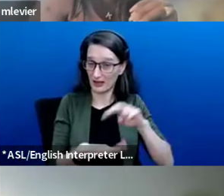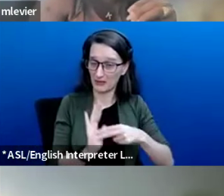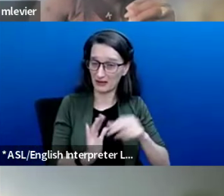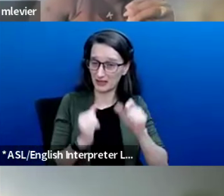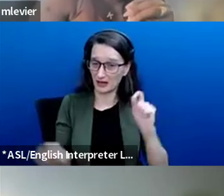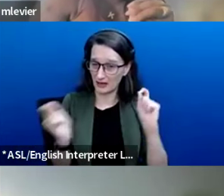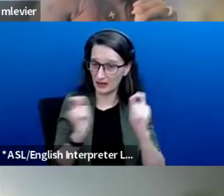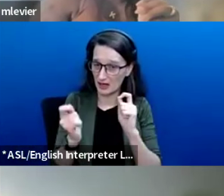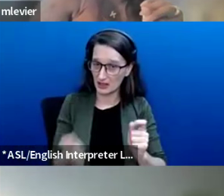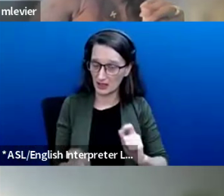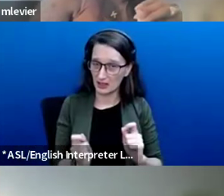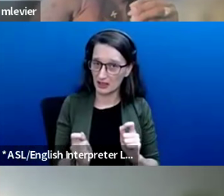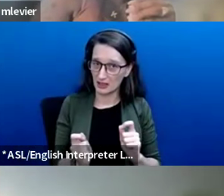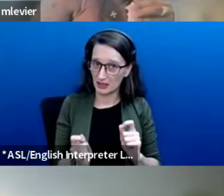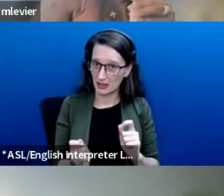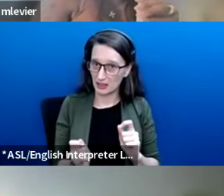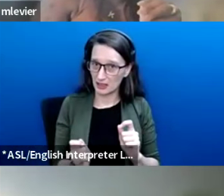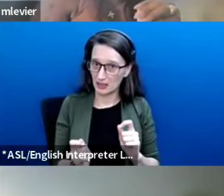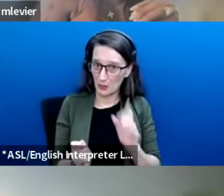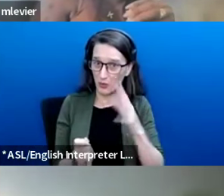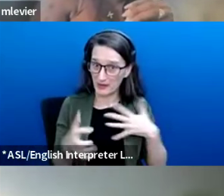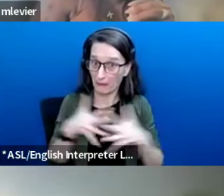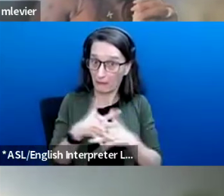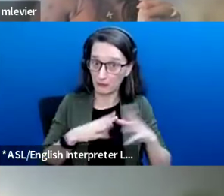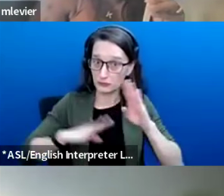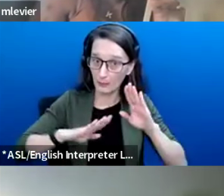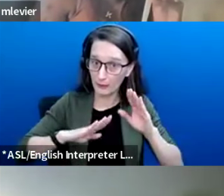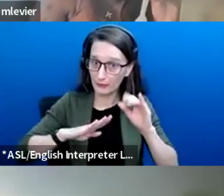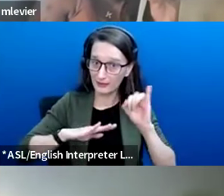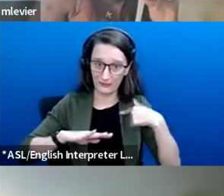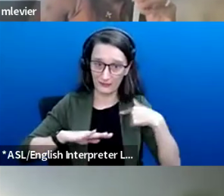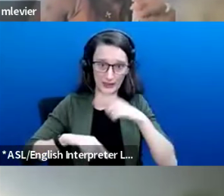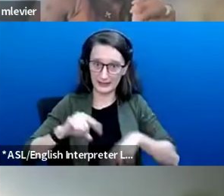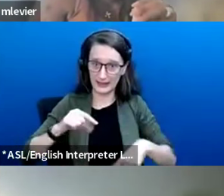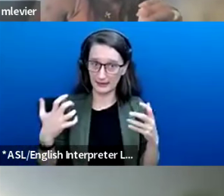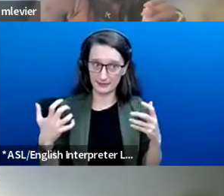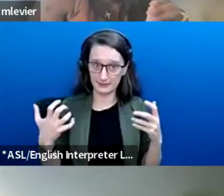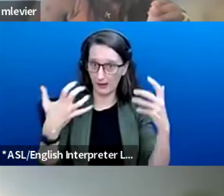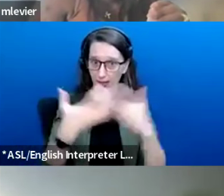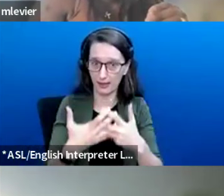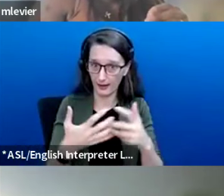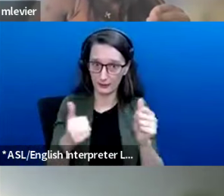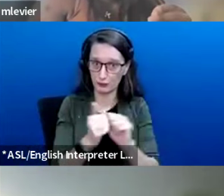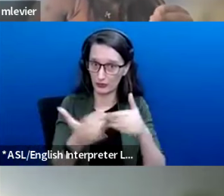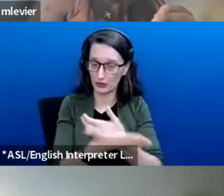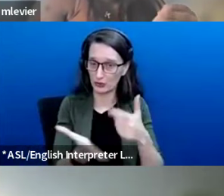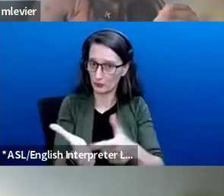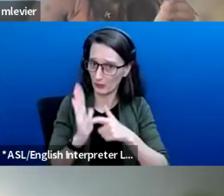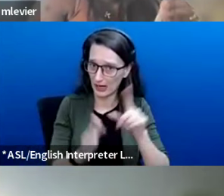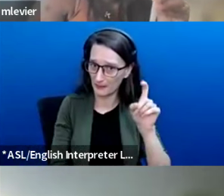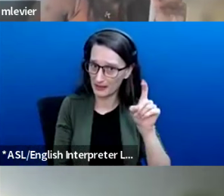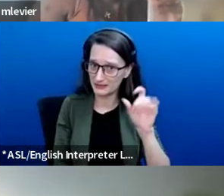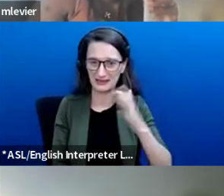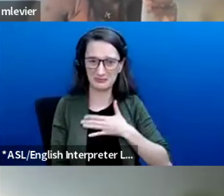our, like, will we be in trouble if we're not able to like align with the new requirements, I guess is what it is, if